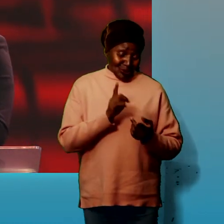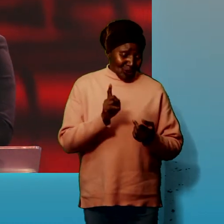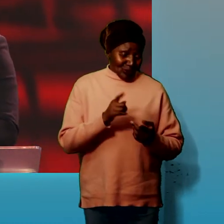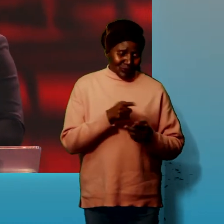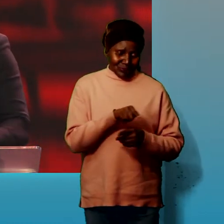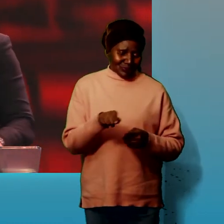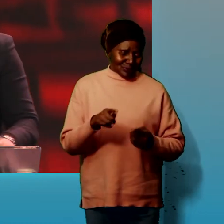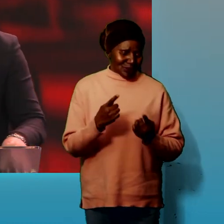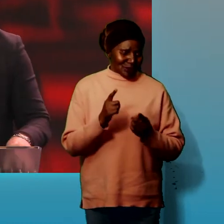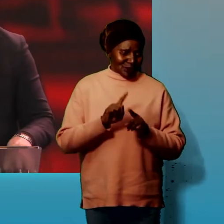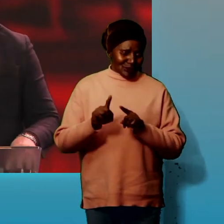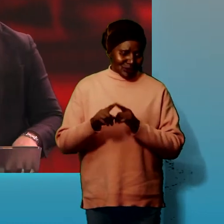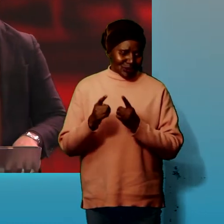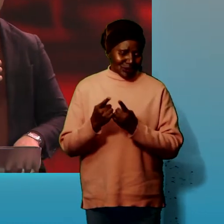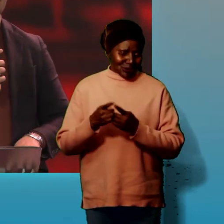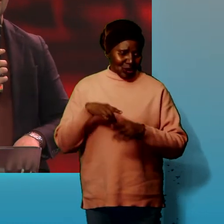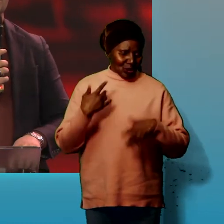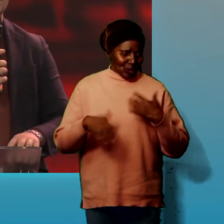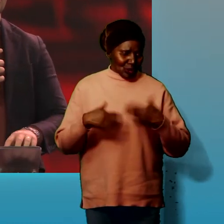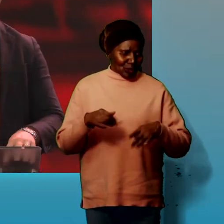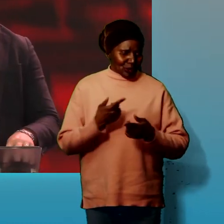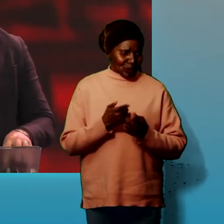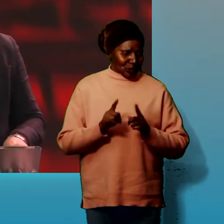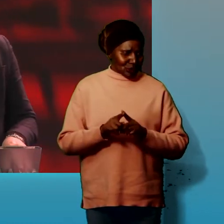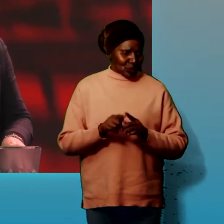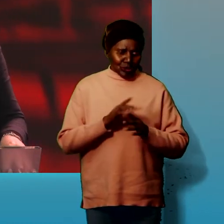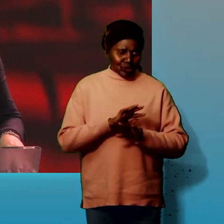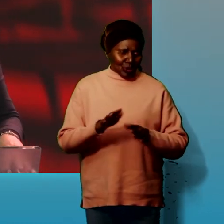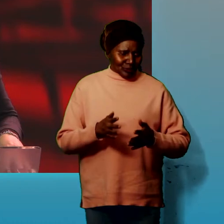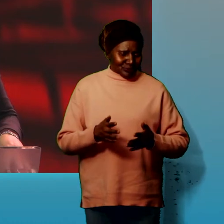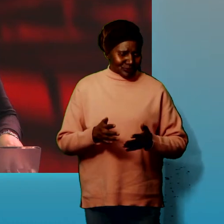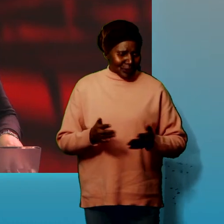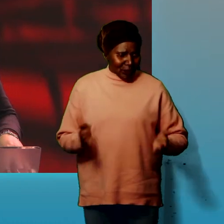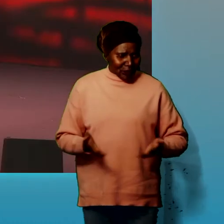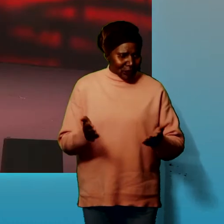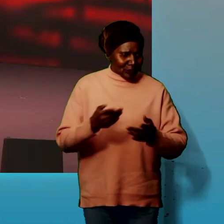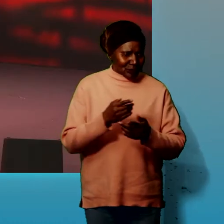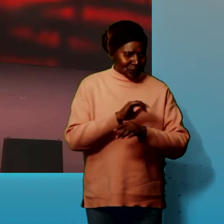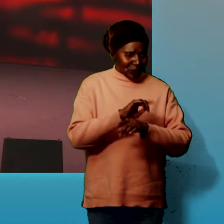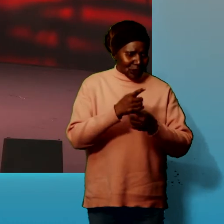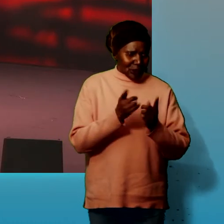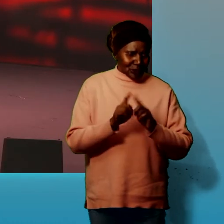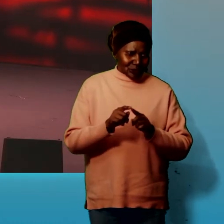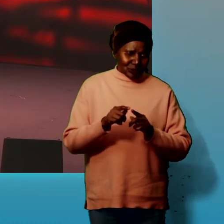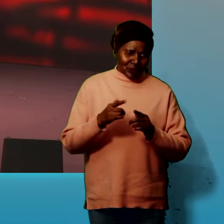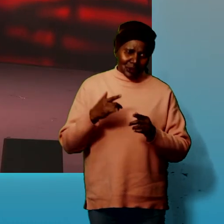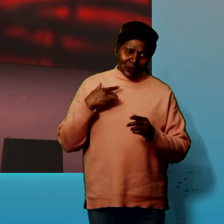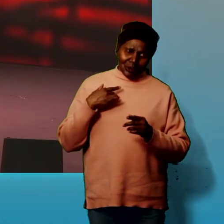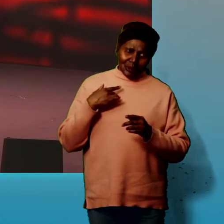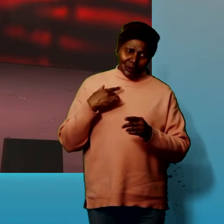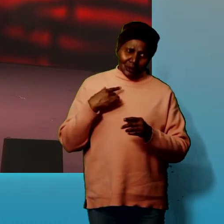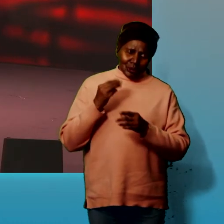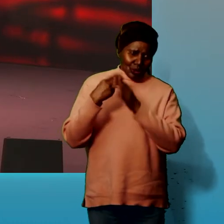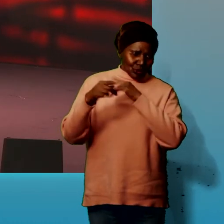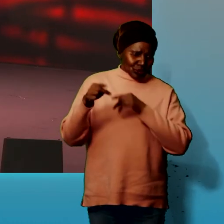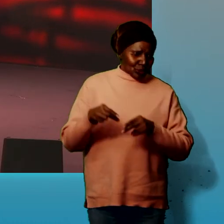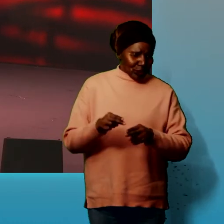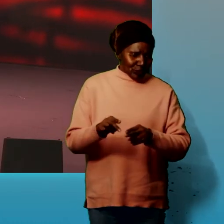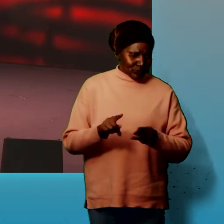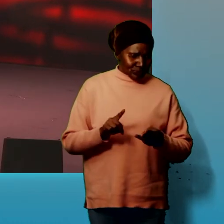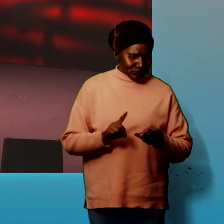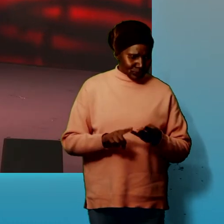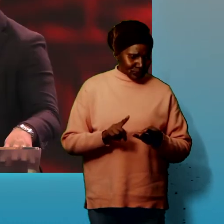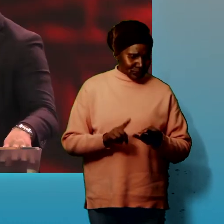They're harming our walk with Jesus. They're not helping us. And then from the acceptance, we need to move to